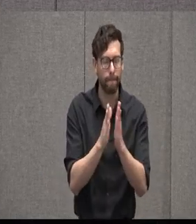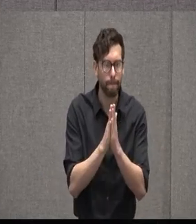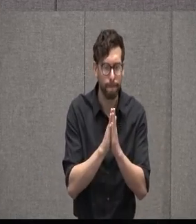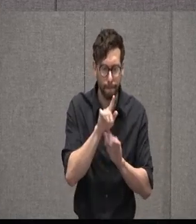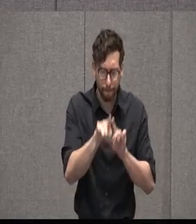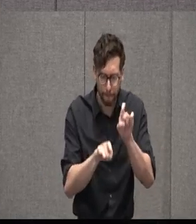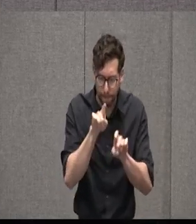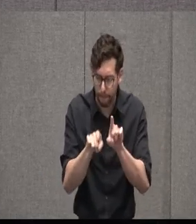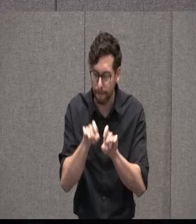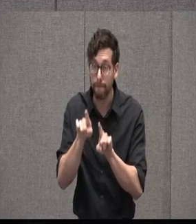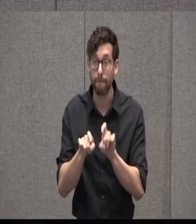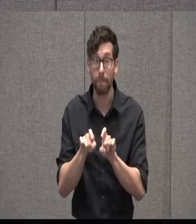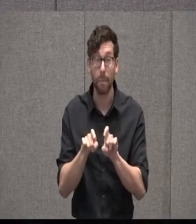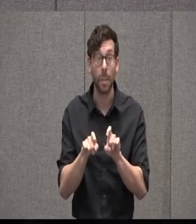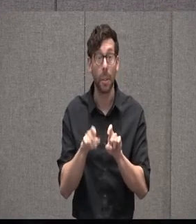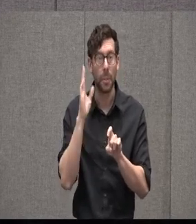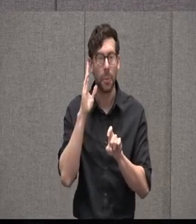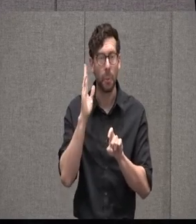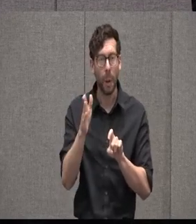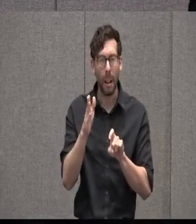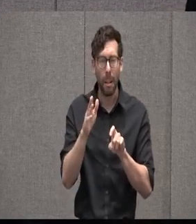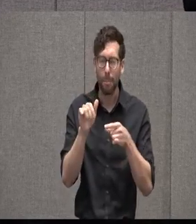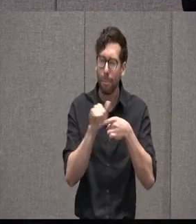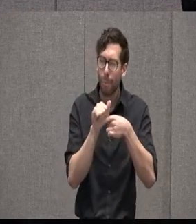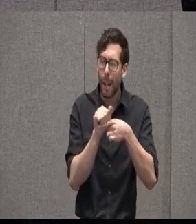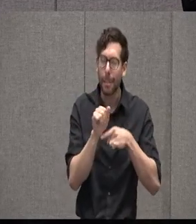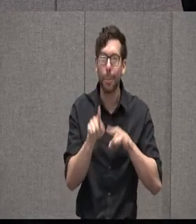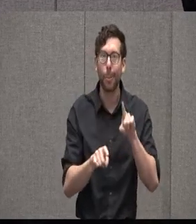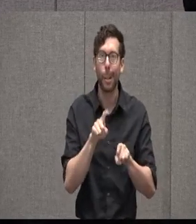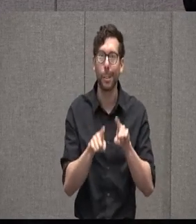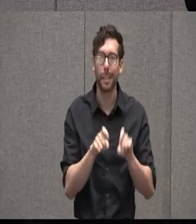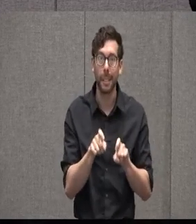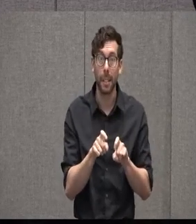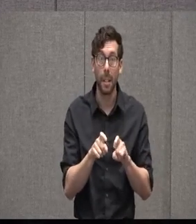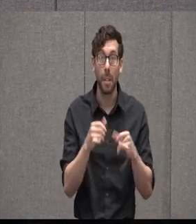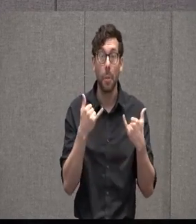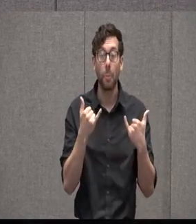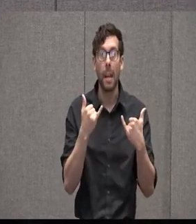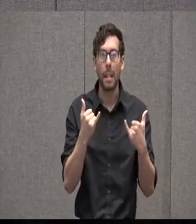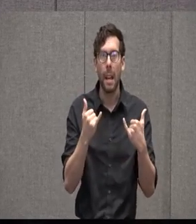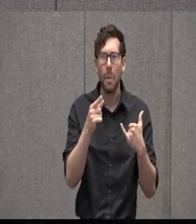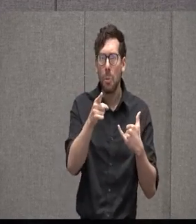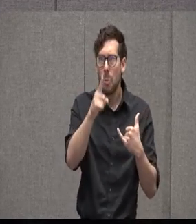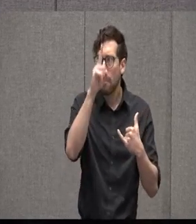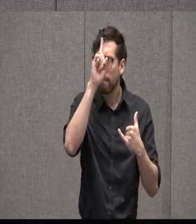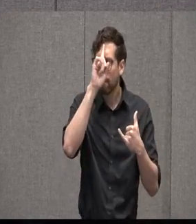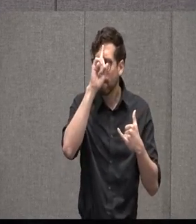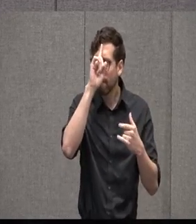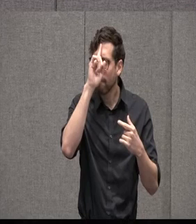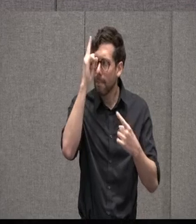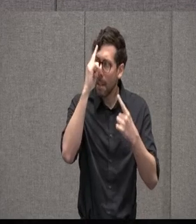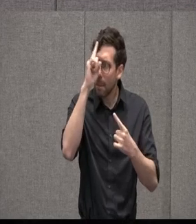let's warm up with a couple of questions. Think of a question that starts with what?